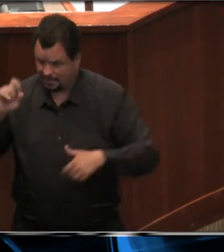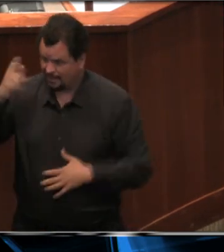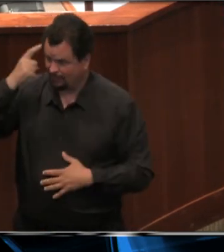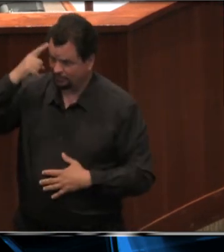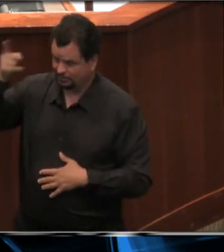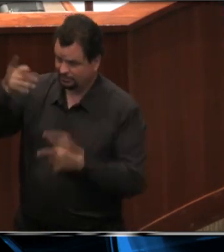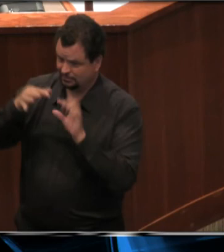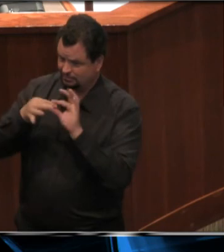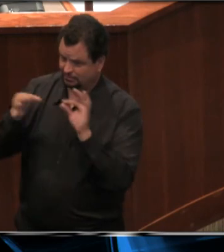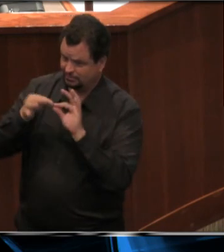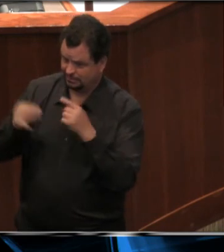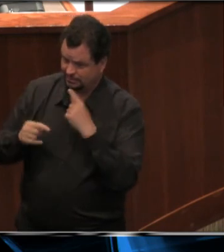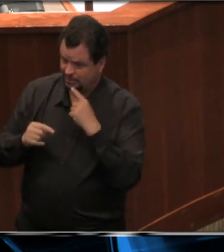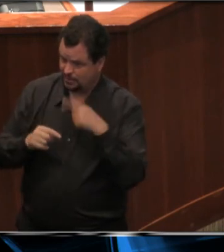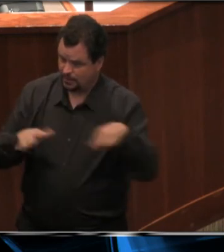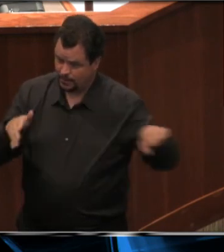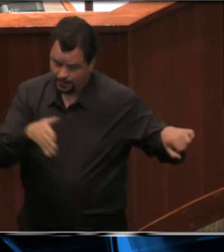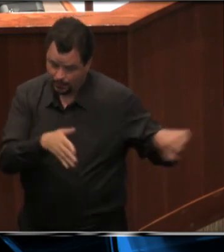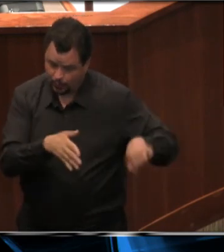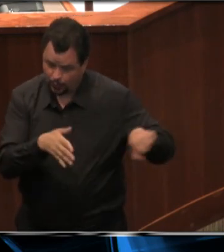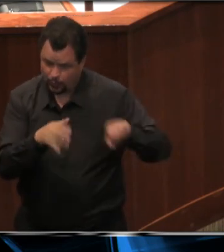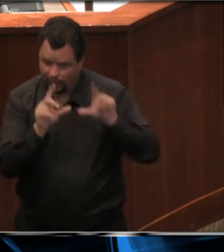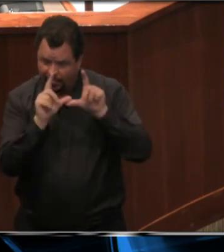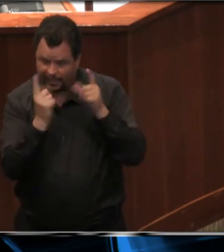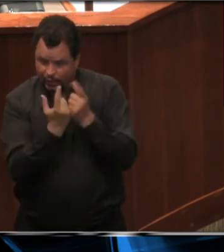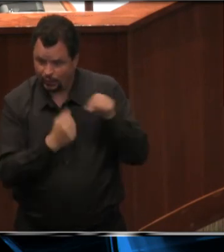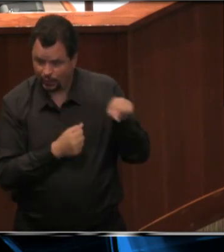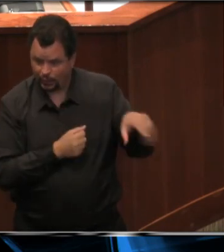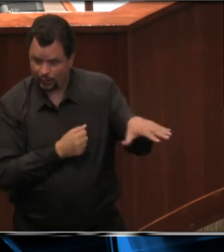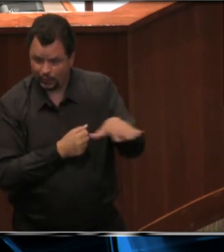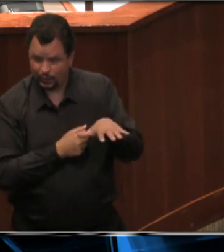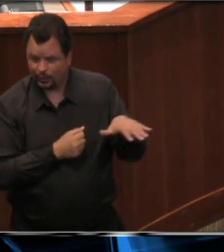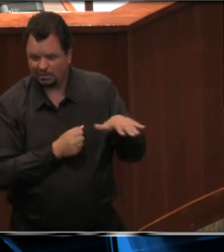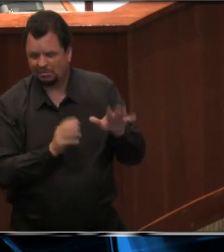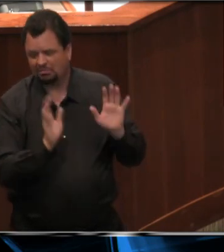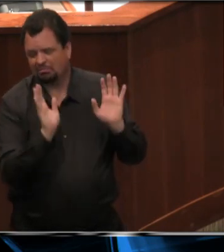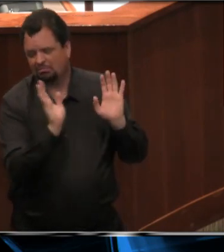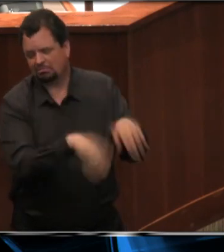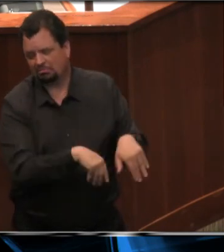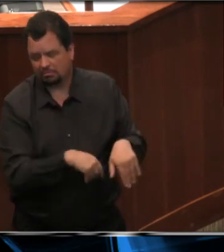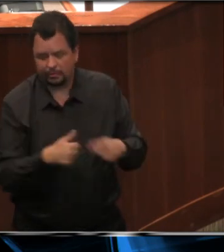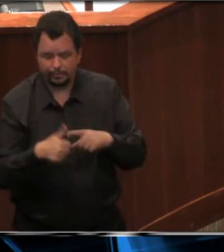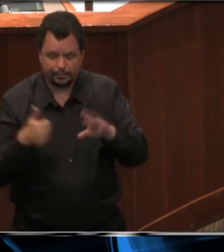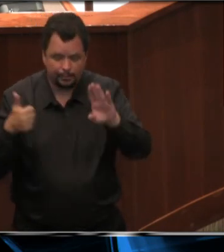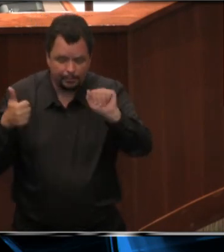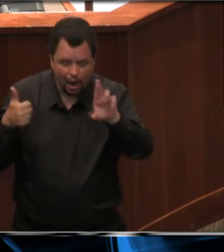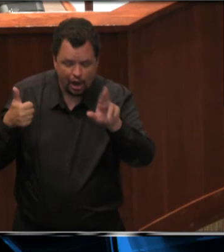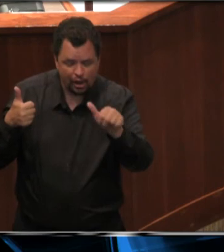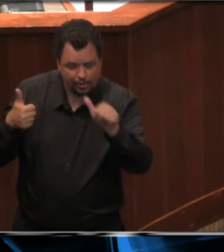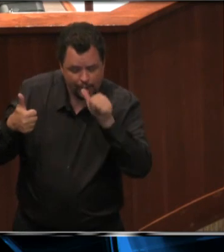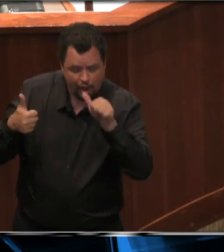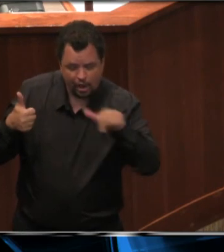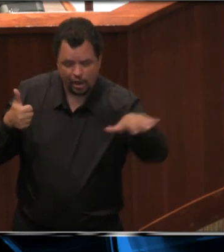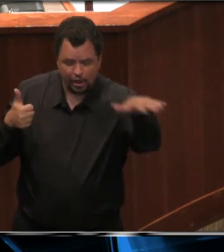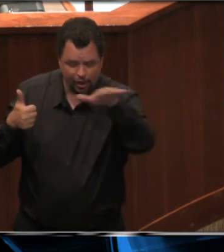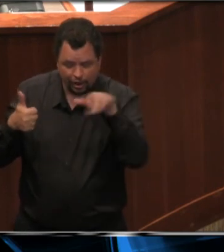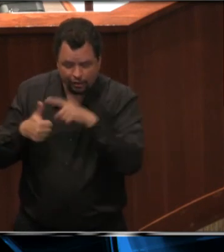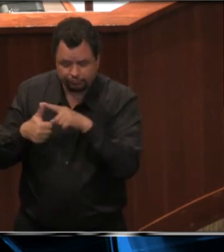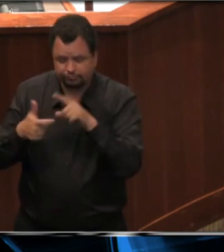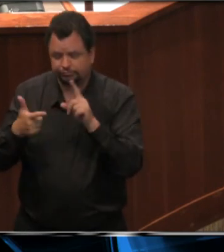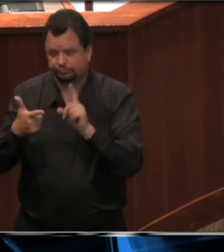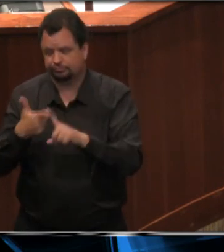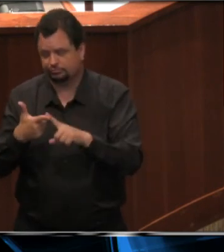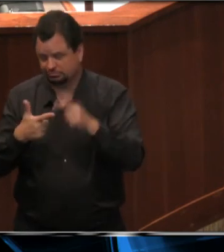pool league is, just being in the bar, being in a brewery, it's a free-for-all. This is the opposite